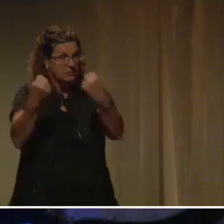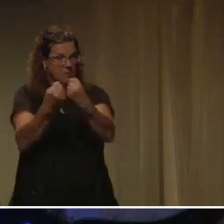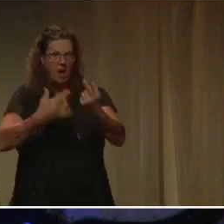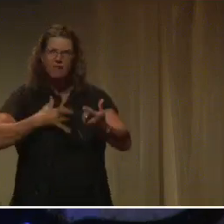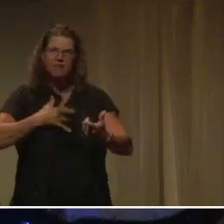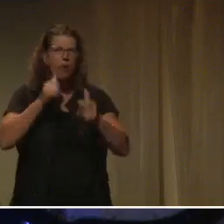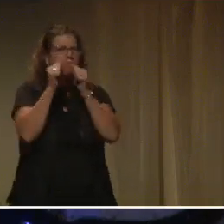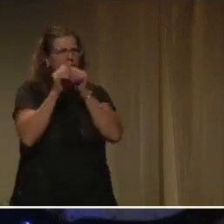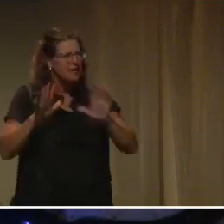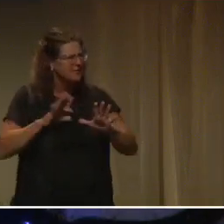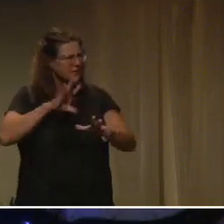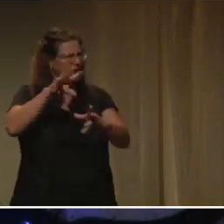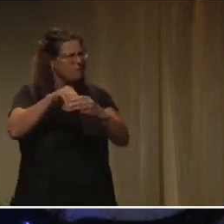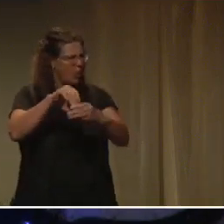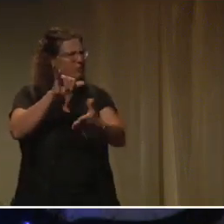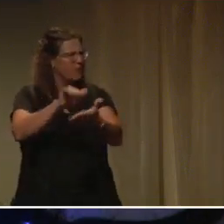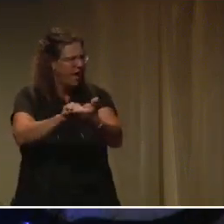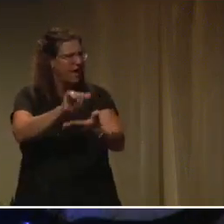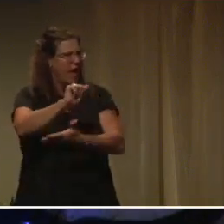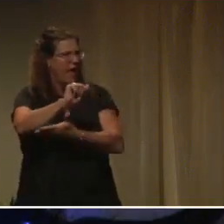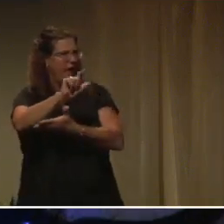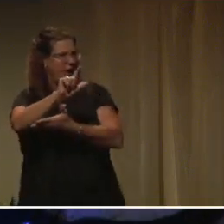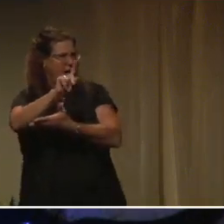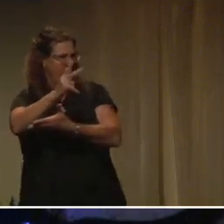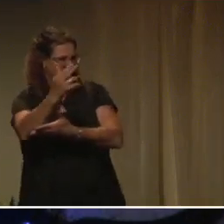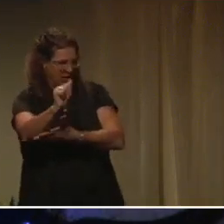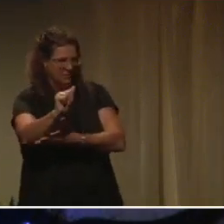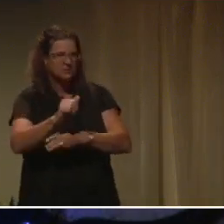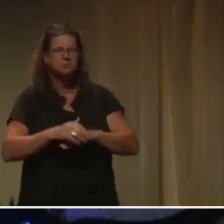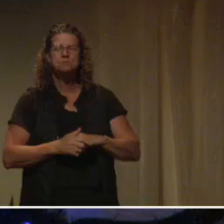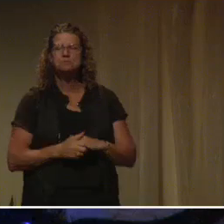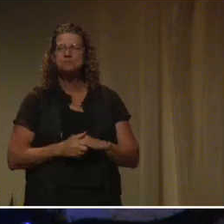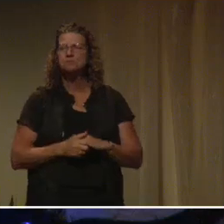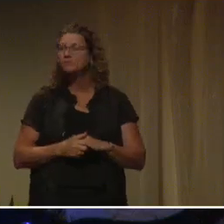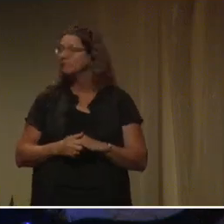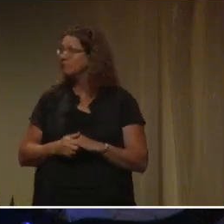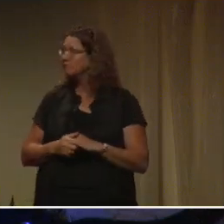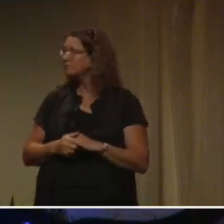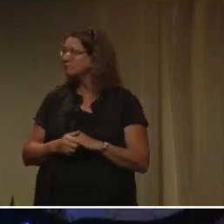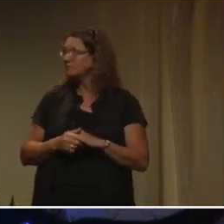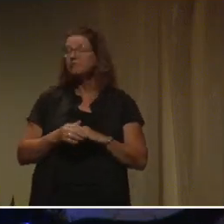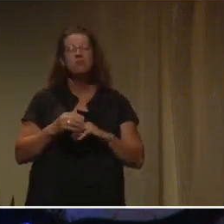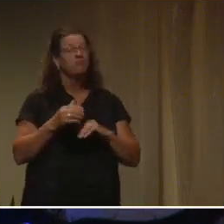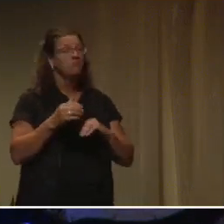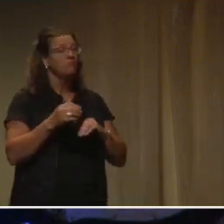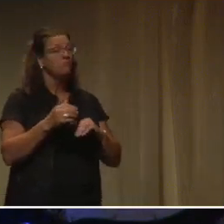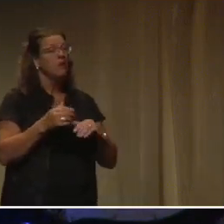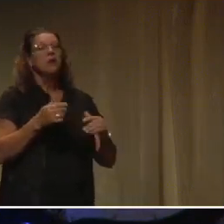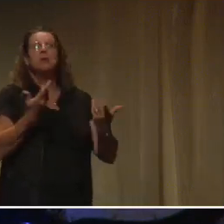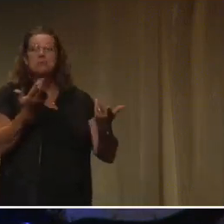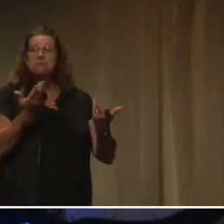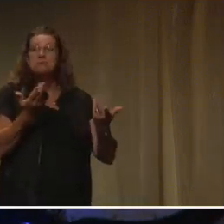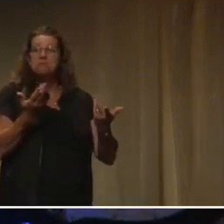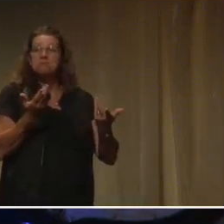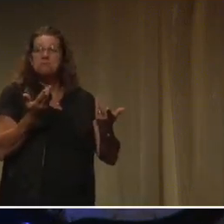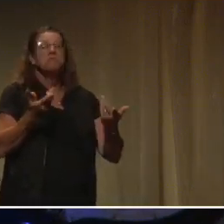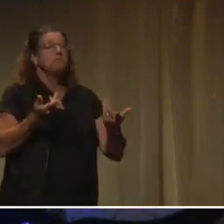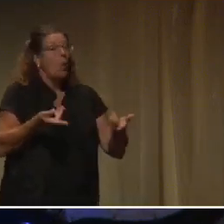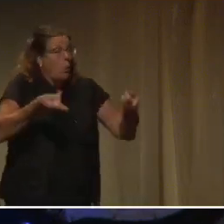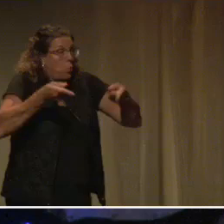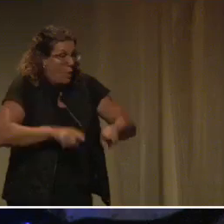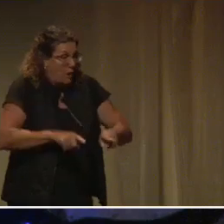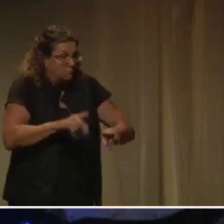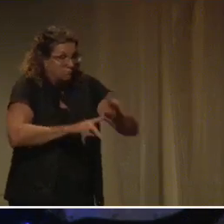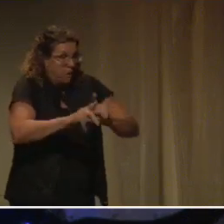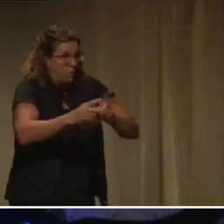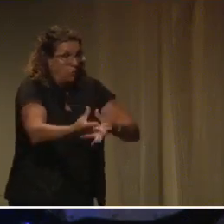Great. So whenever a member or several members join the church, people join the church, we use it as an